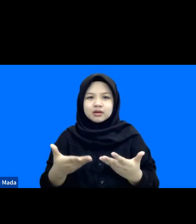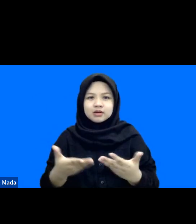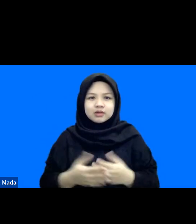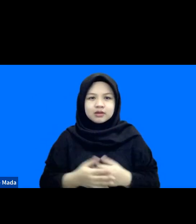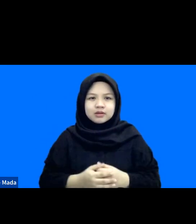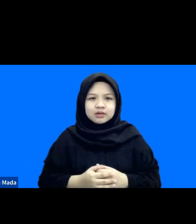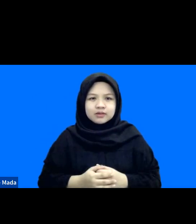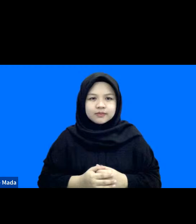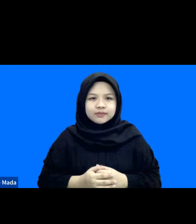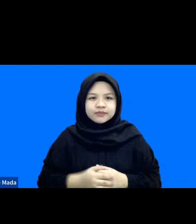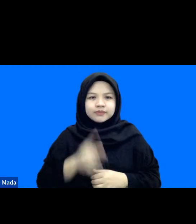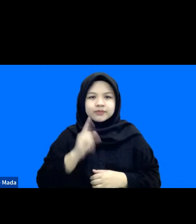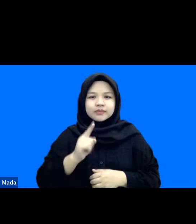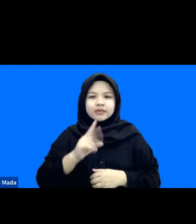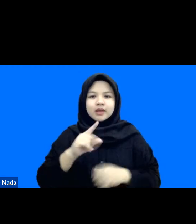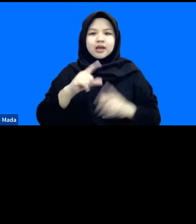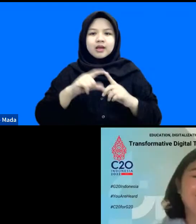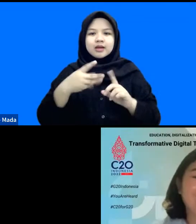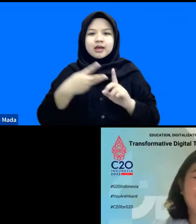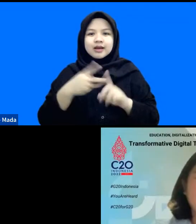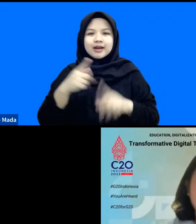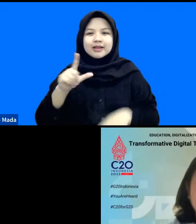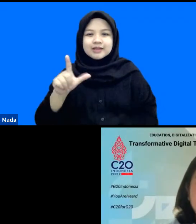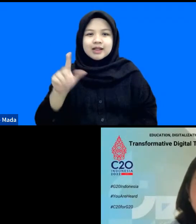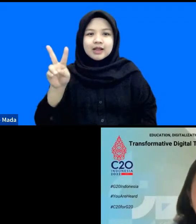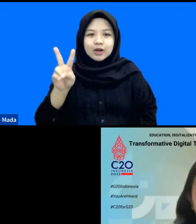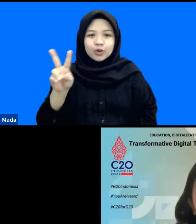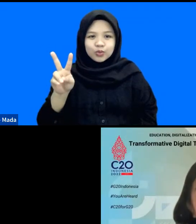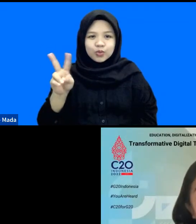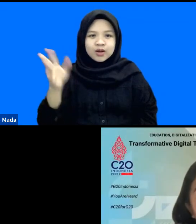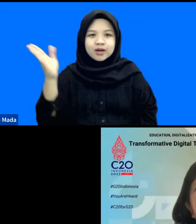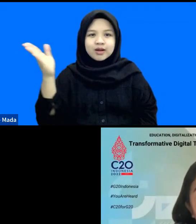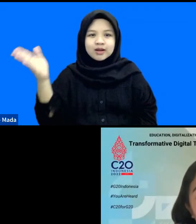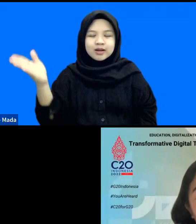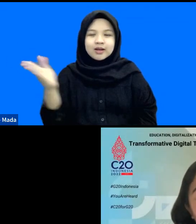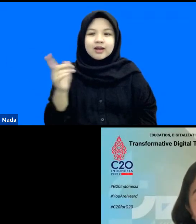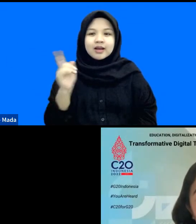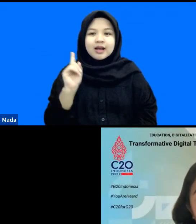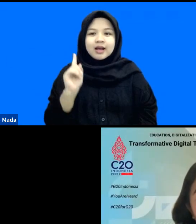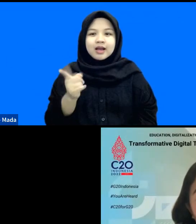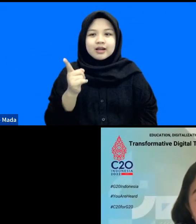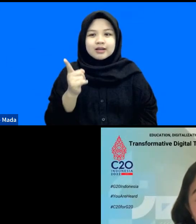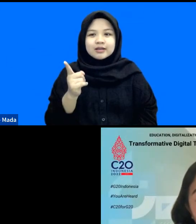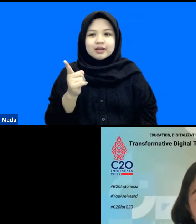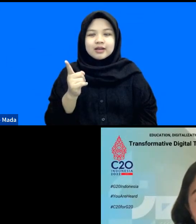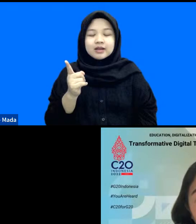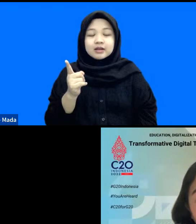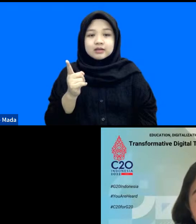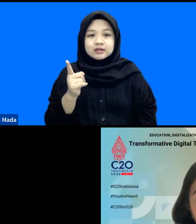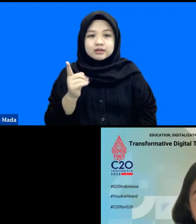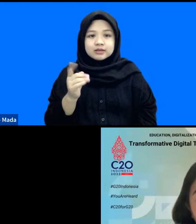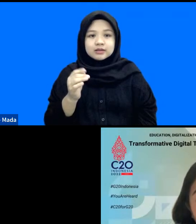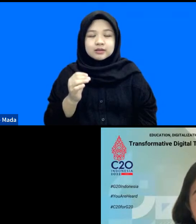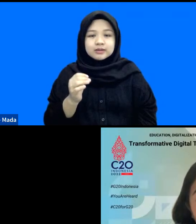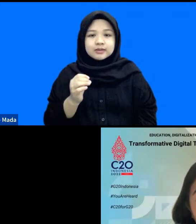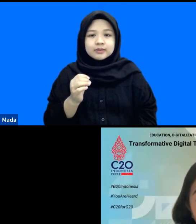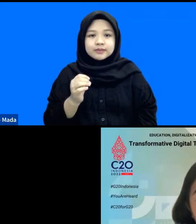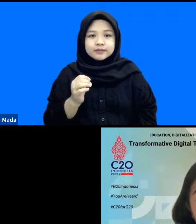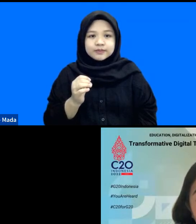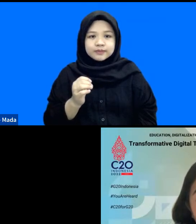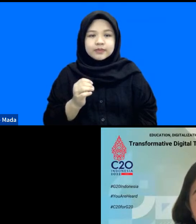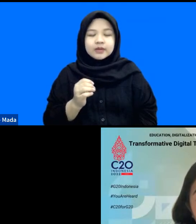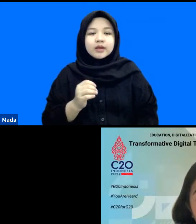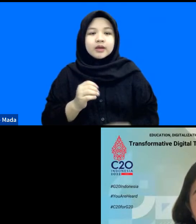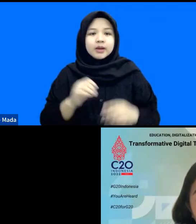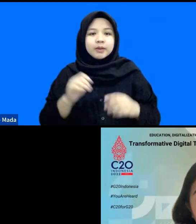Rachel. Rachel is the Asia lead for public policy in the Wikimedia Foundation. Previously,